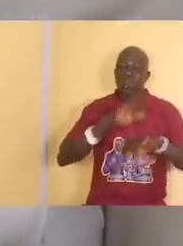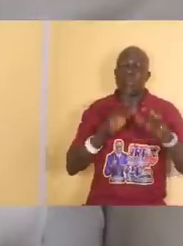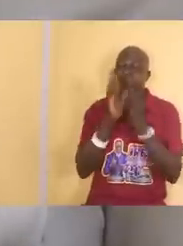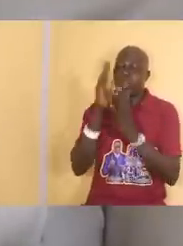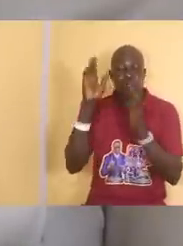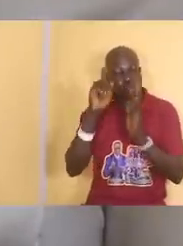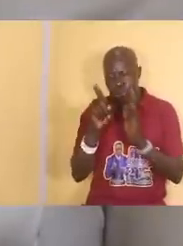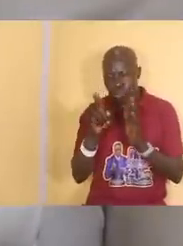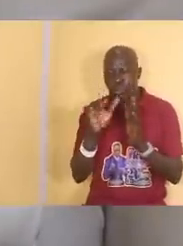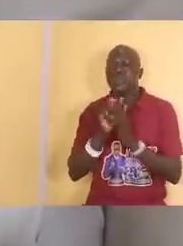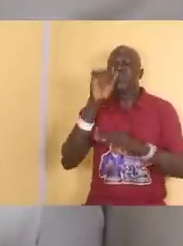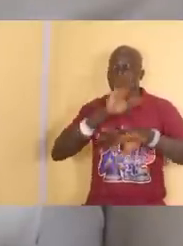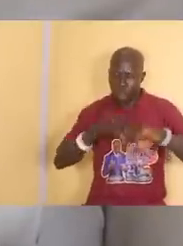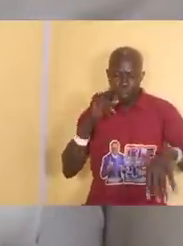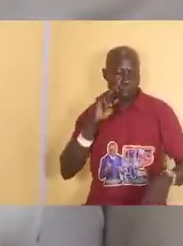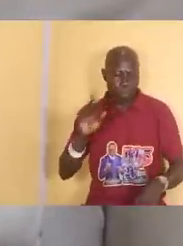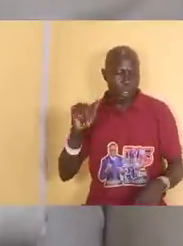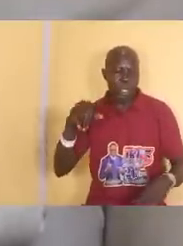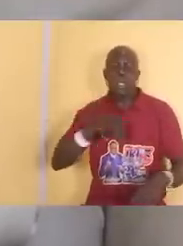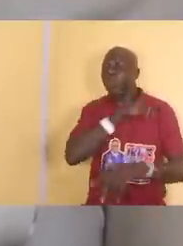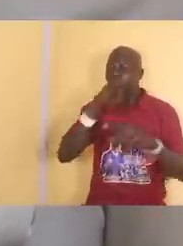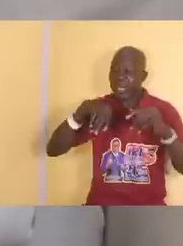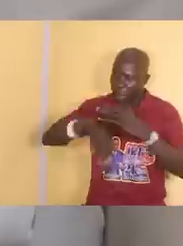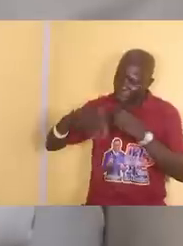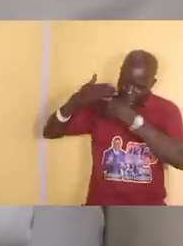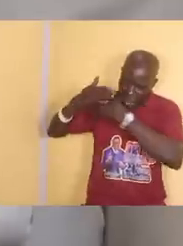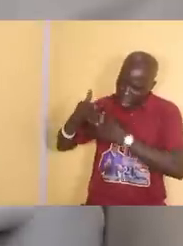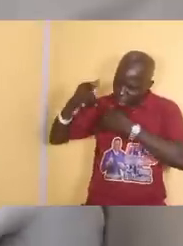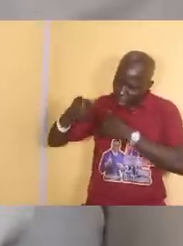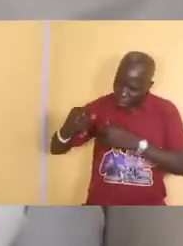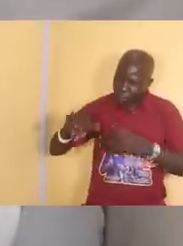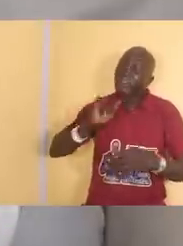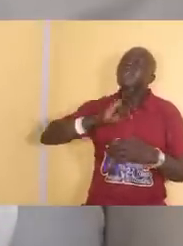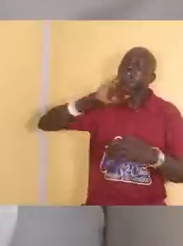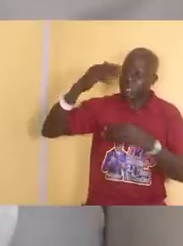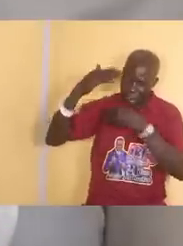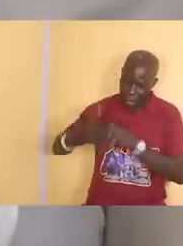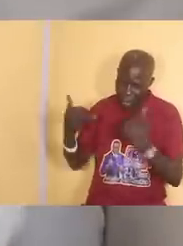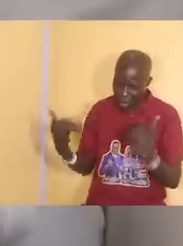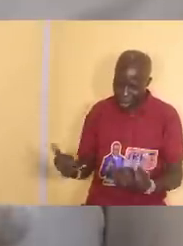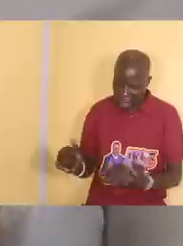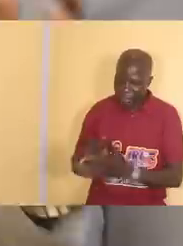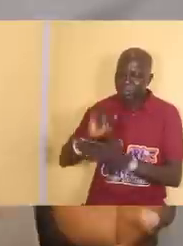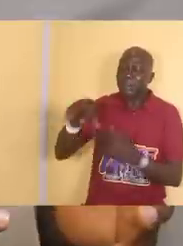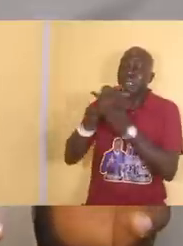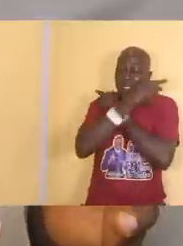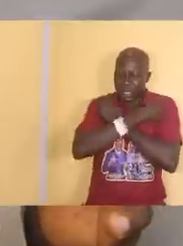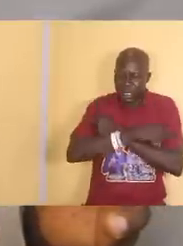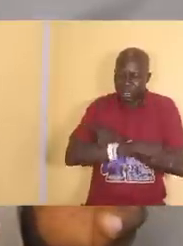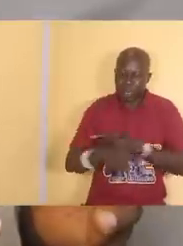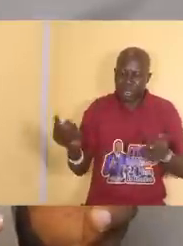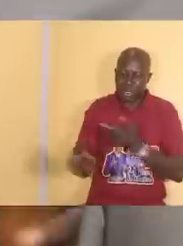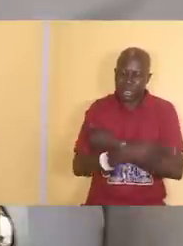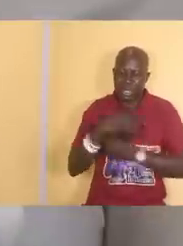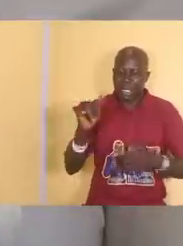one who prayed to. He said, call unto me when I'm near. He's near now. Comfort